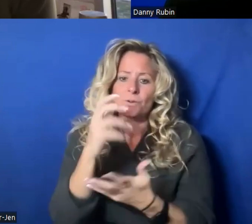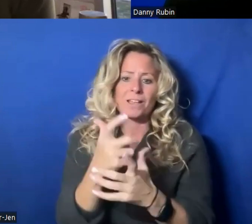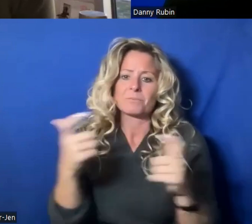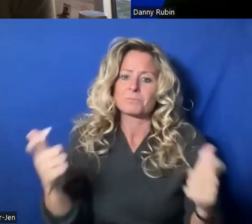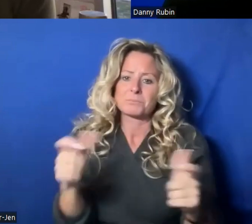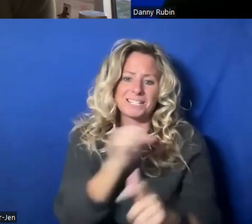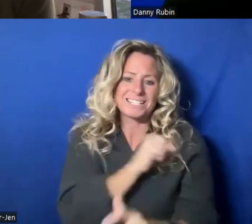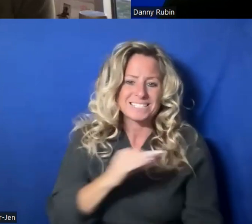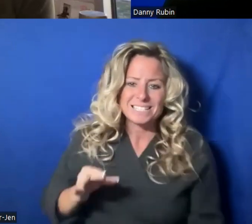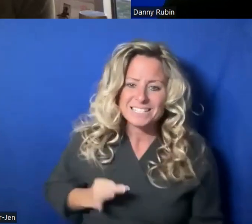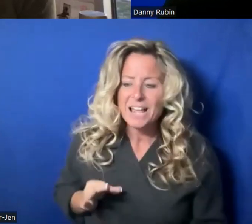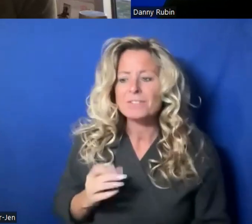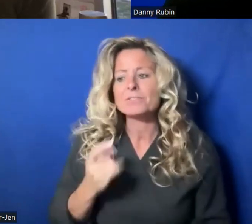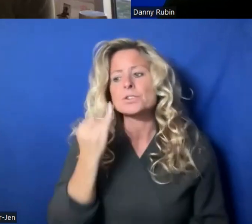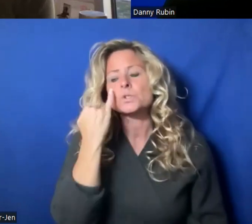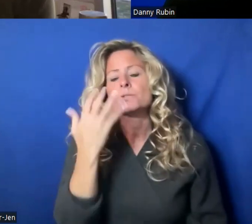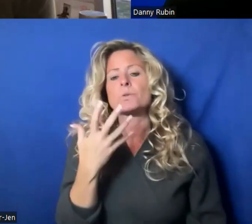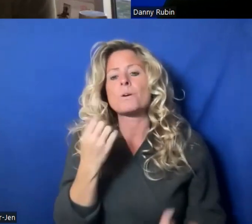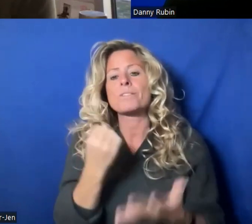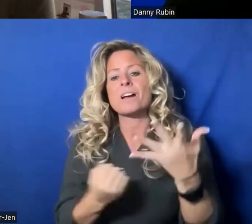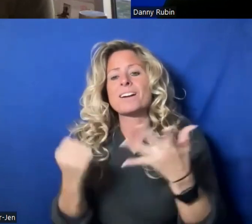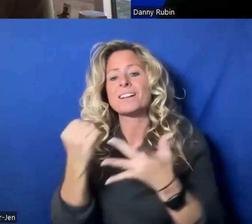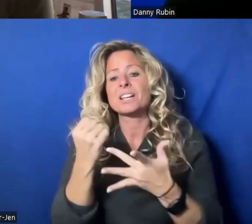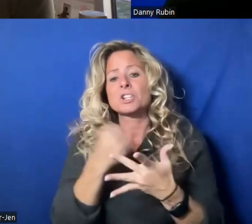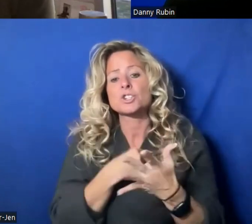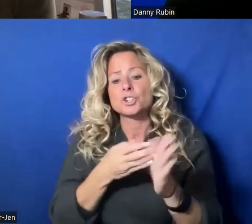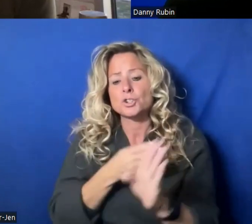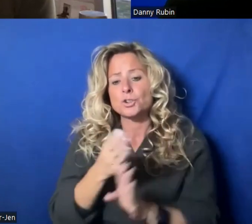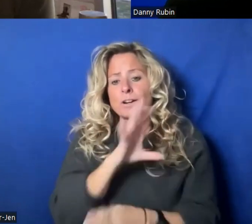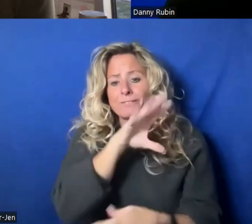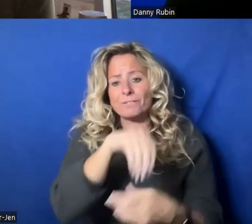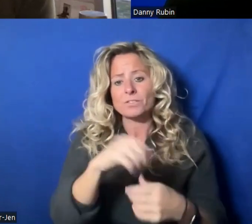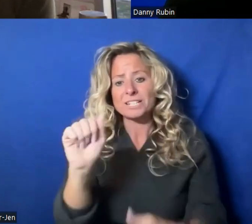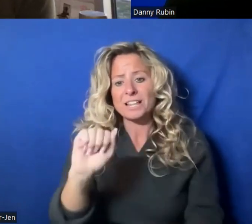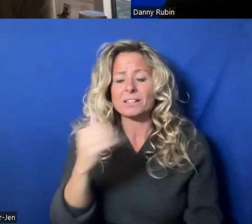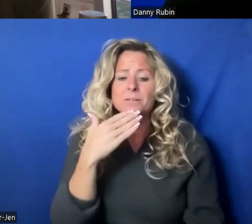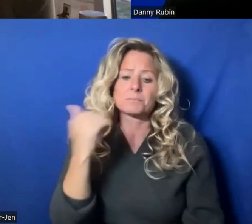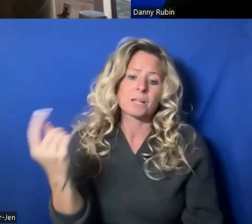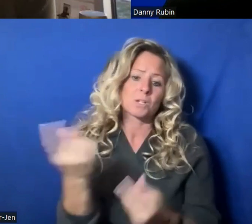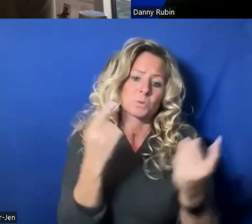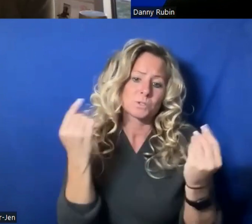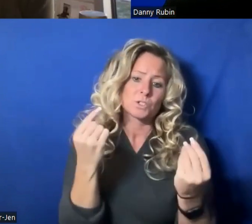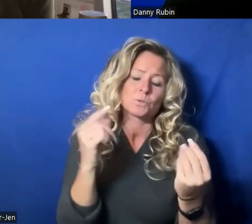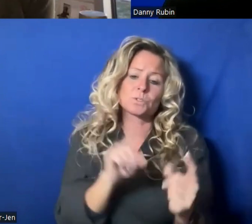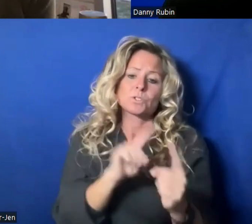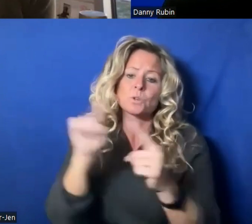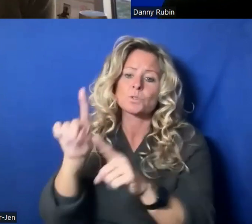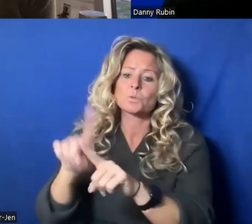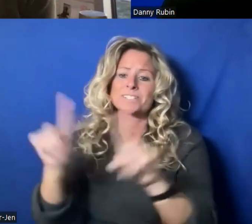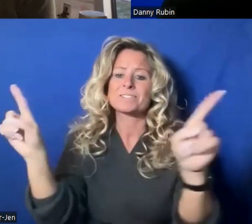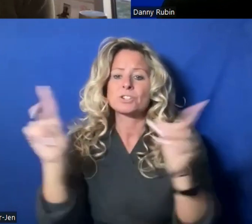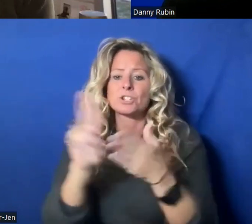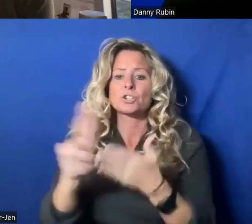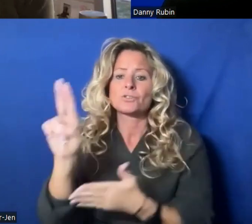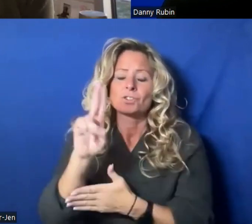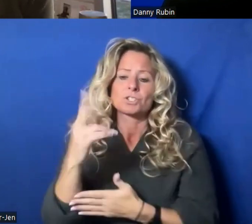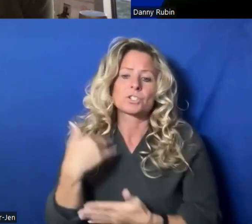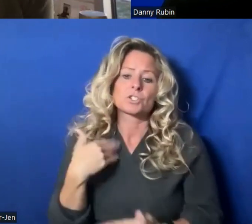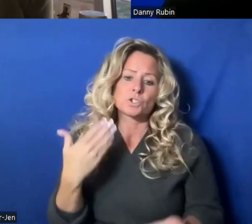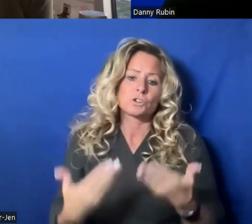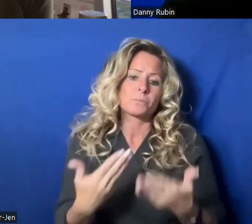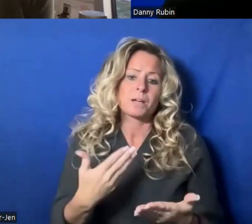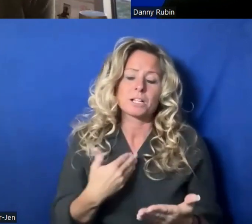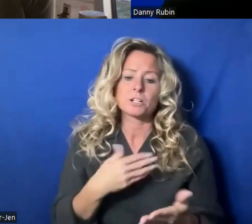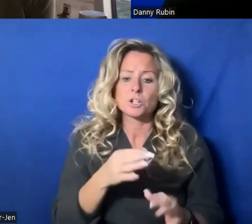staffs. So really, if you want to take that next step in your career within athletics, the best thing is to go to a different university. So, you might be